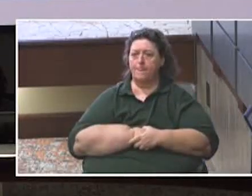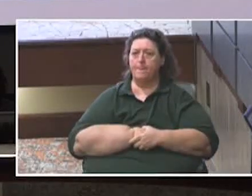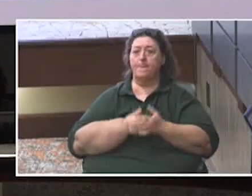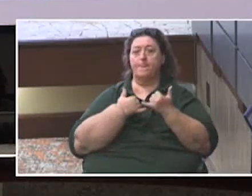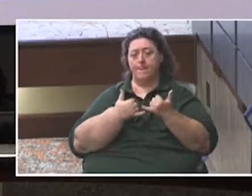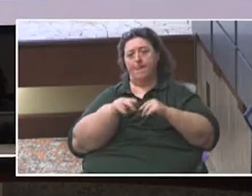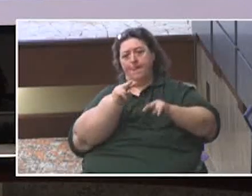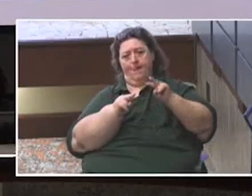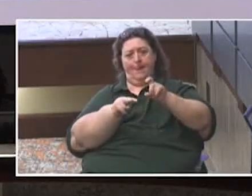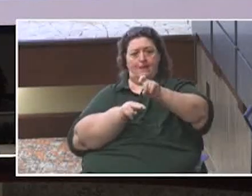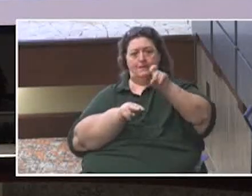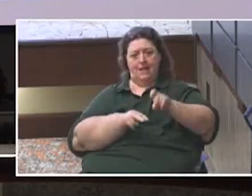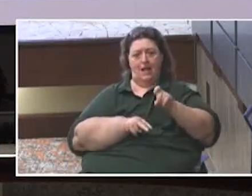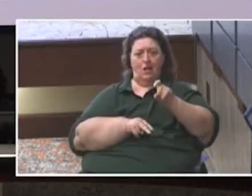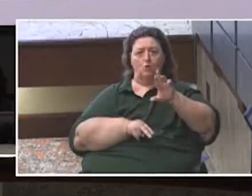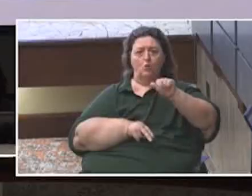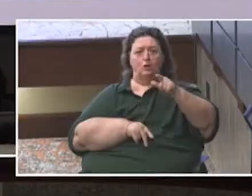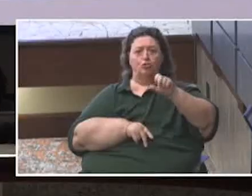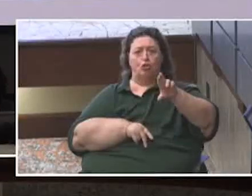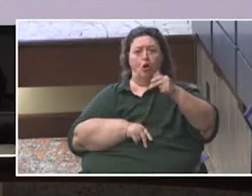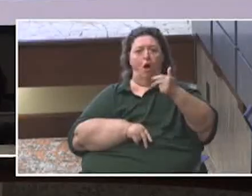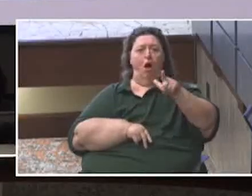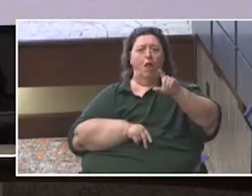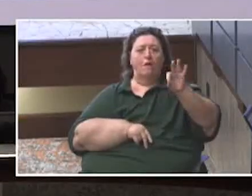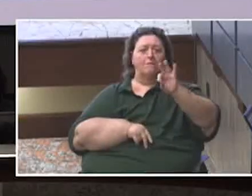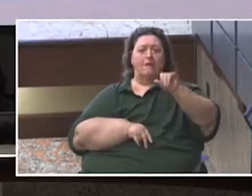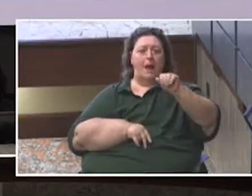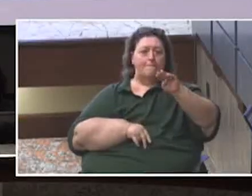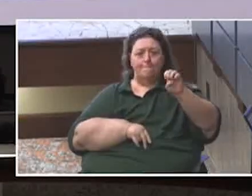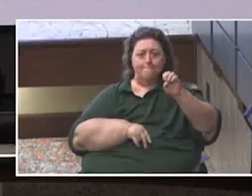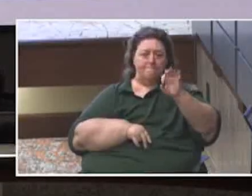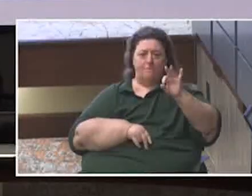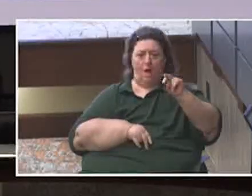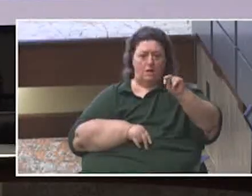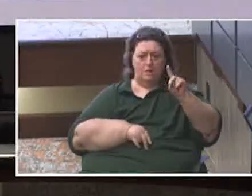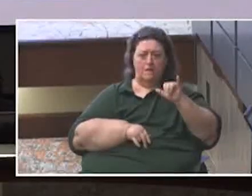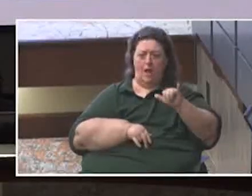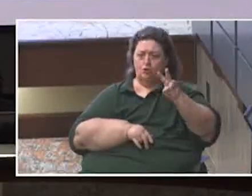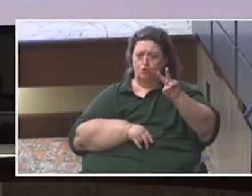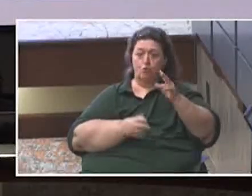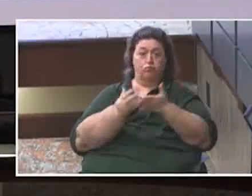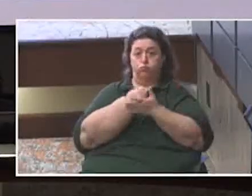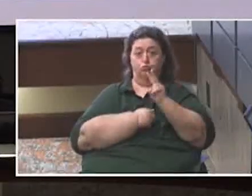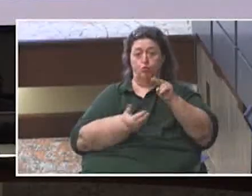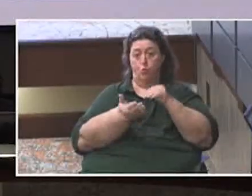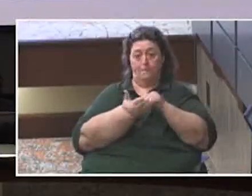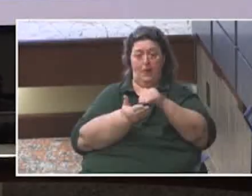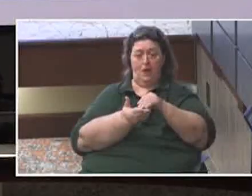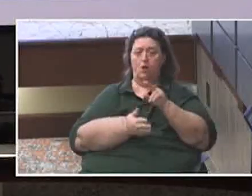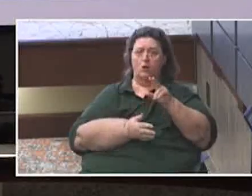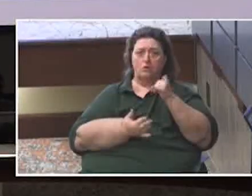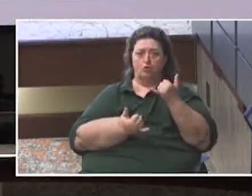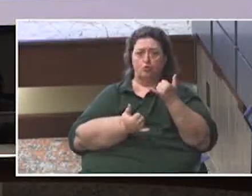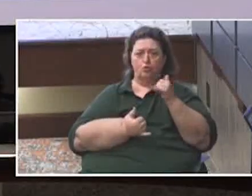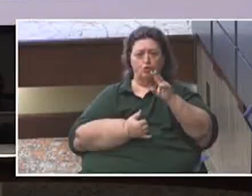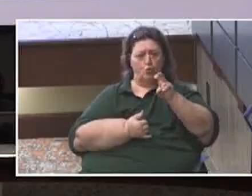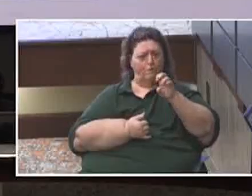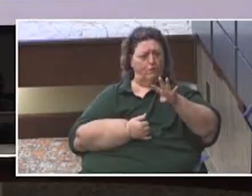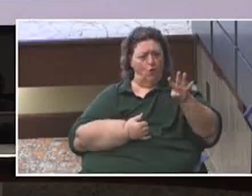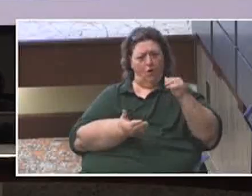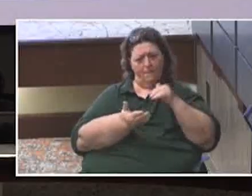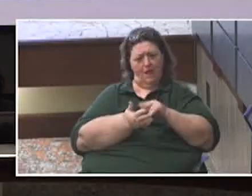Taking a look at the Texas Ranger Hall of Fame Fund, our total budgeted revenues are $2 million. Year-to-date are $444,000.